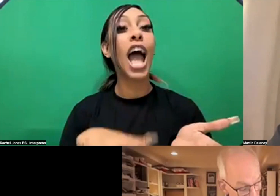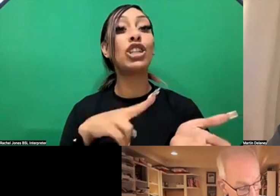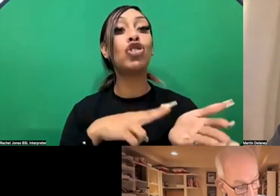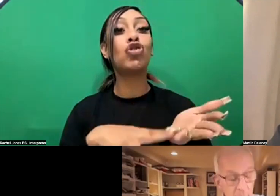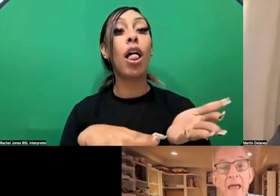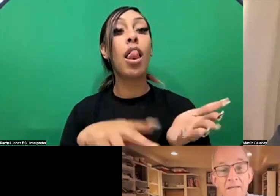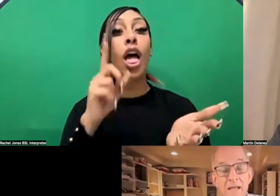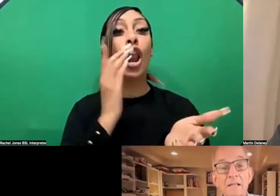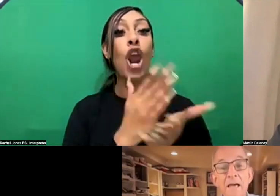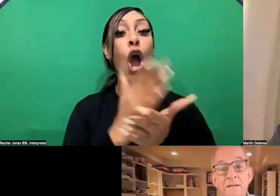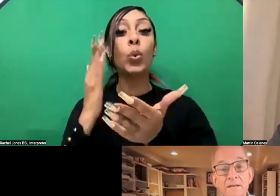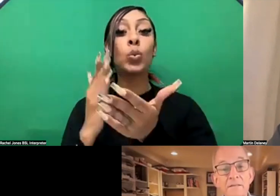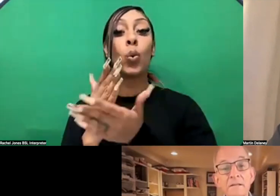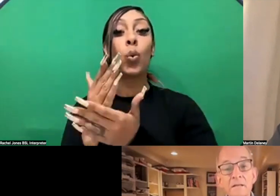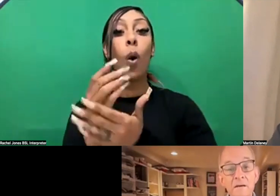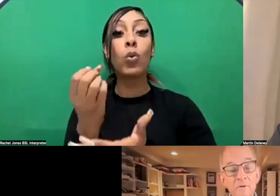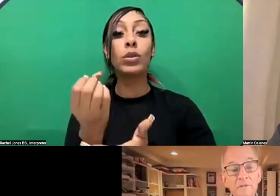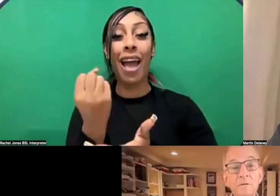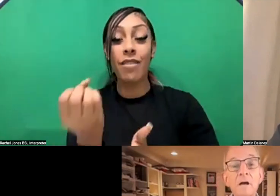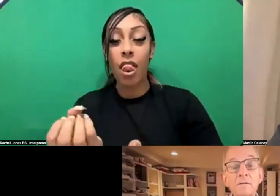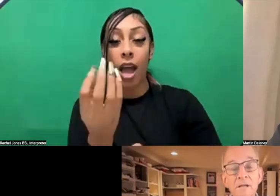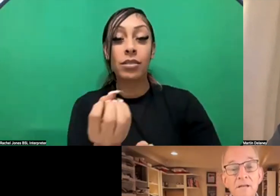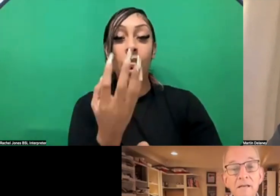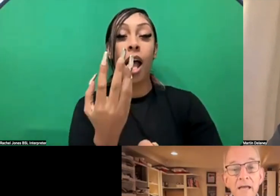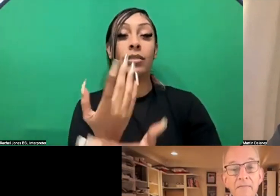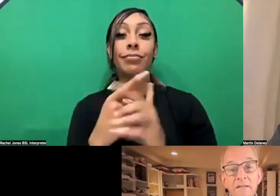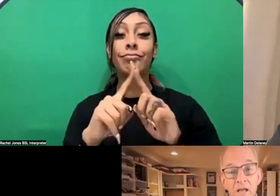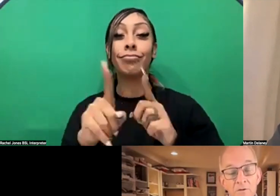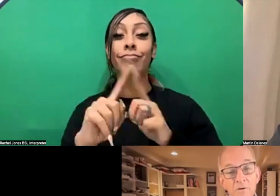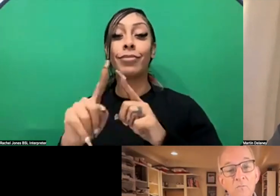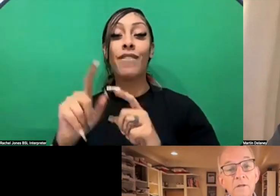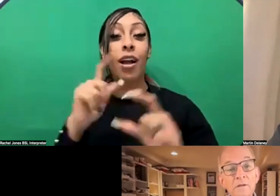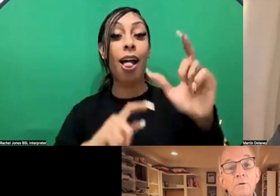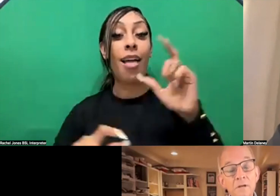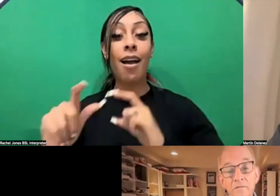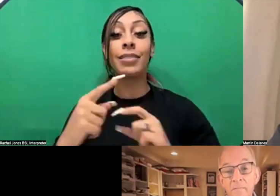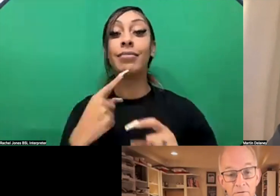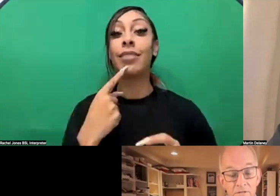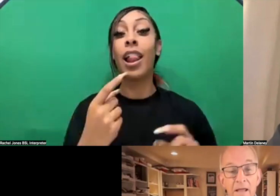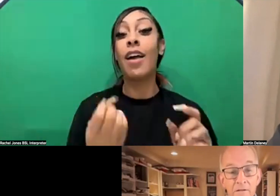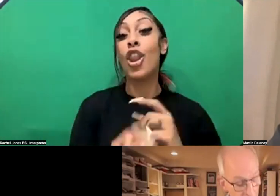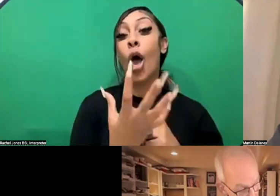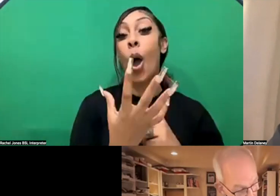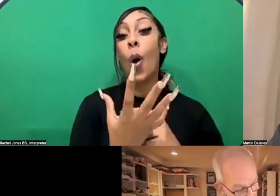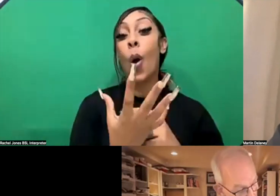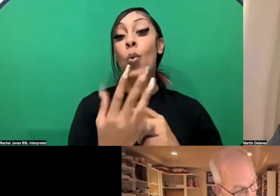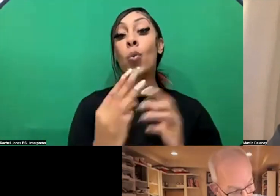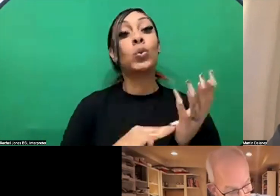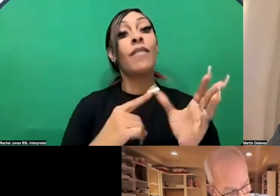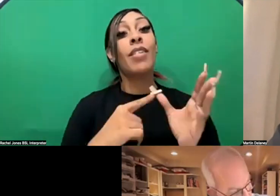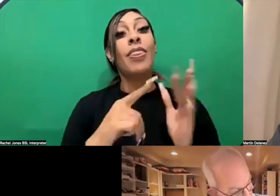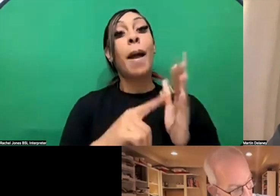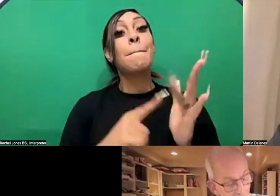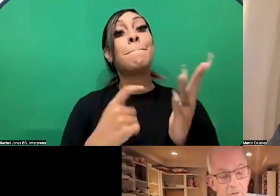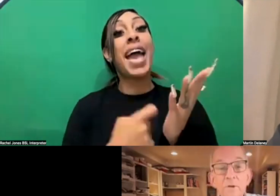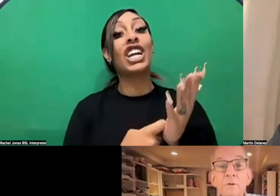each of the little pads has a light underneath it of multiple colors, and that tells you where the notes of the major scale are. So for